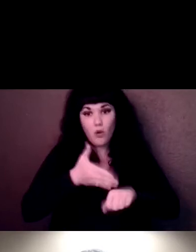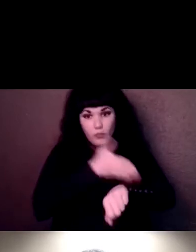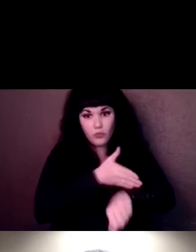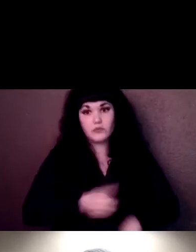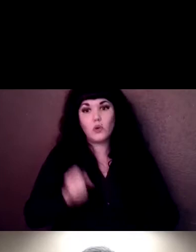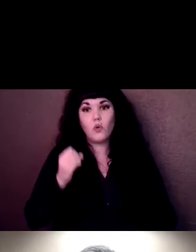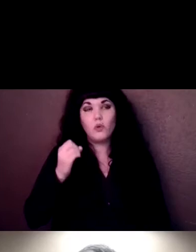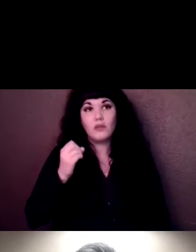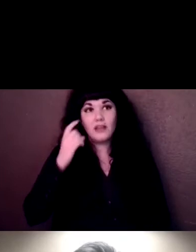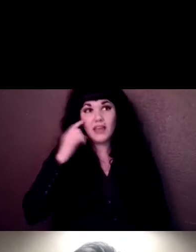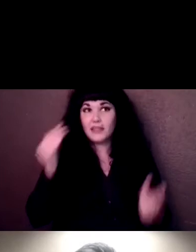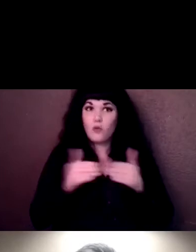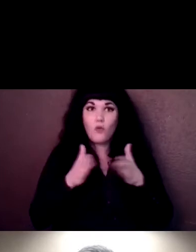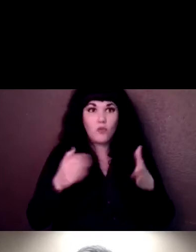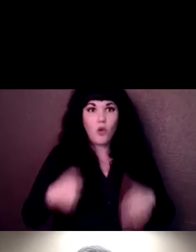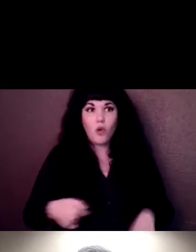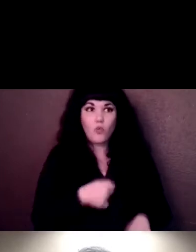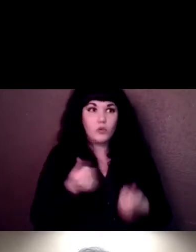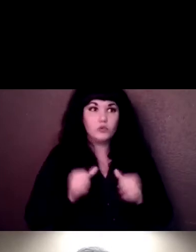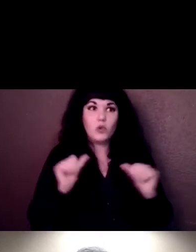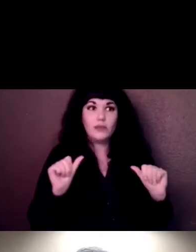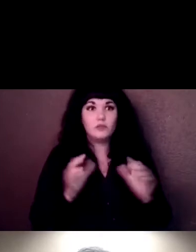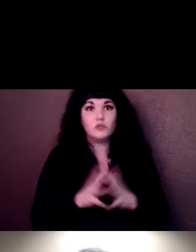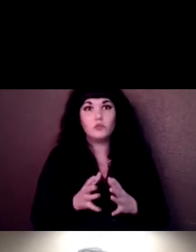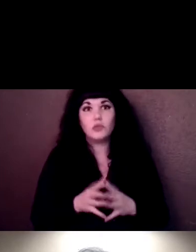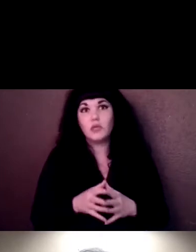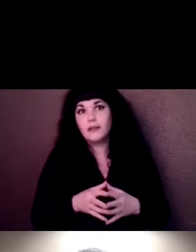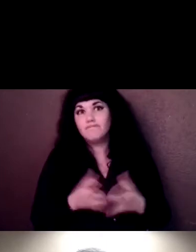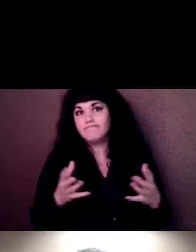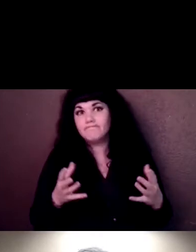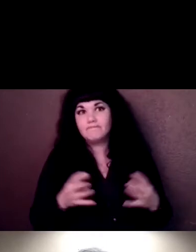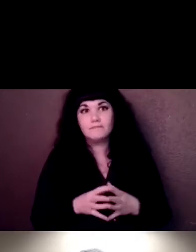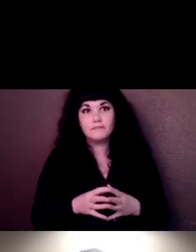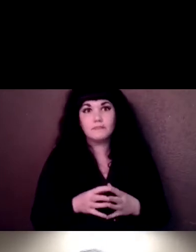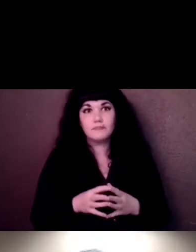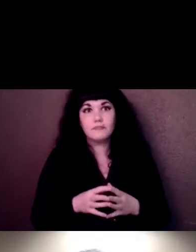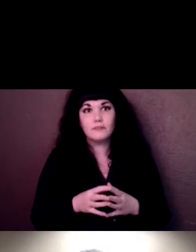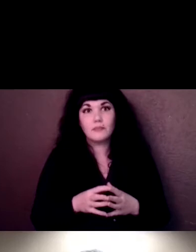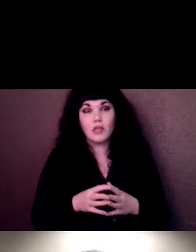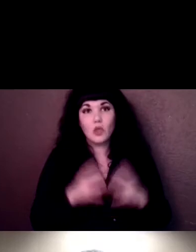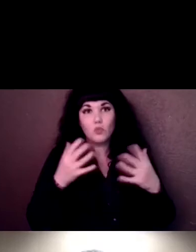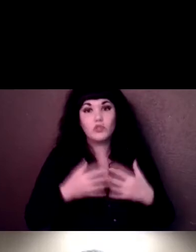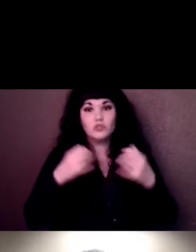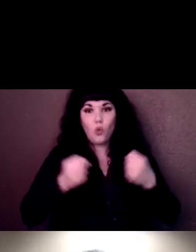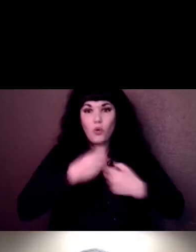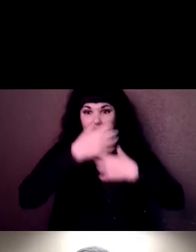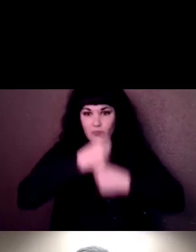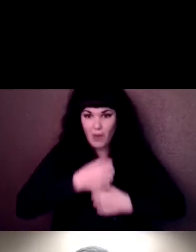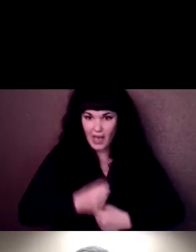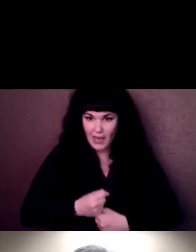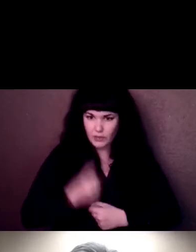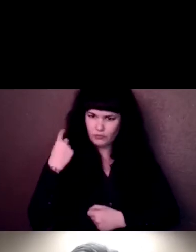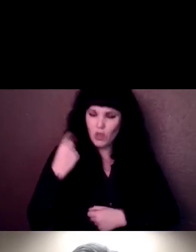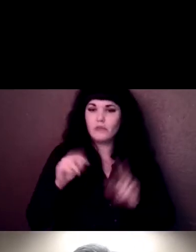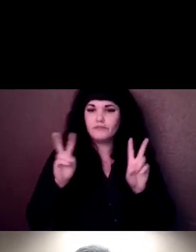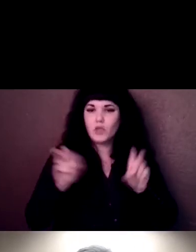overall, again, we're just looking at trying to restore a bit of normalcy to the spine. That makes a lot of